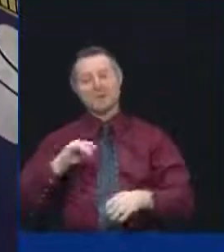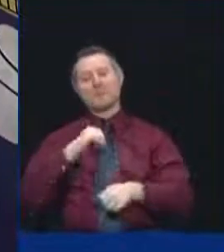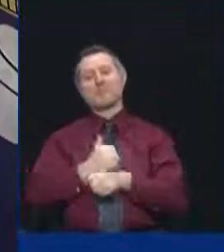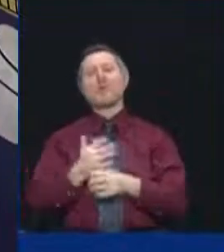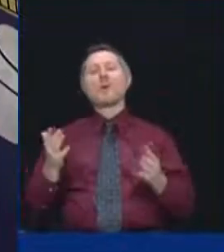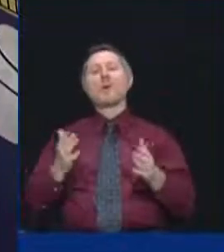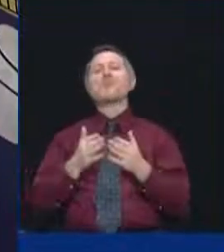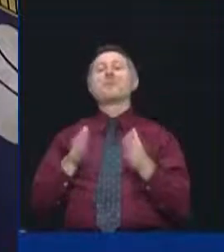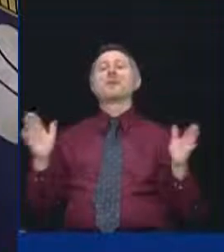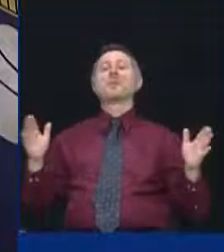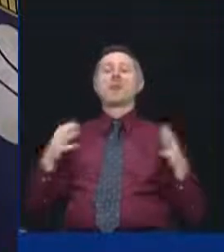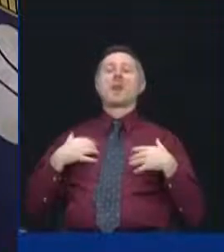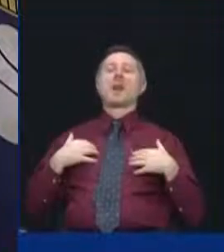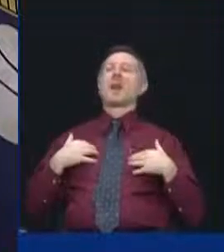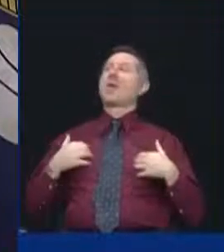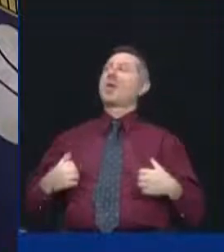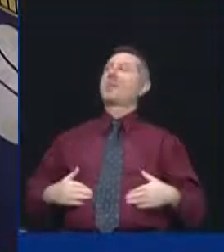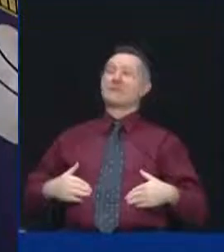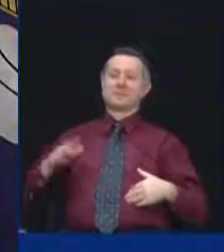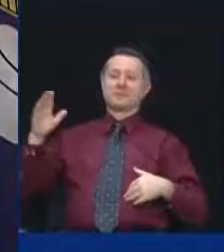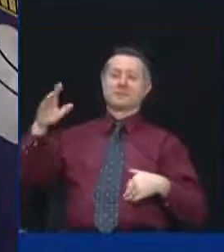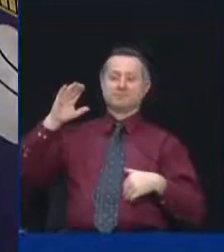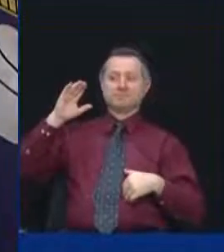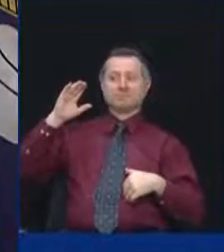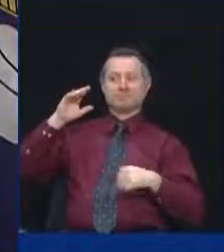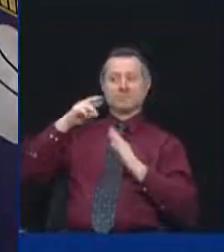parameters, federal and state.